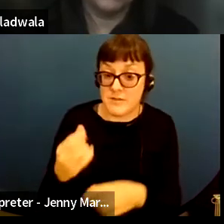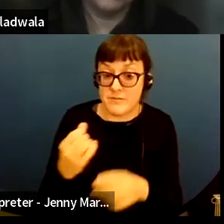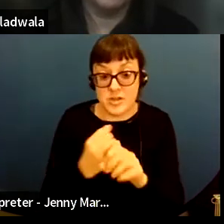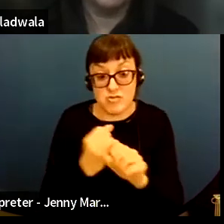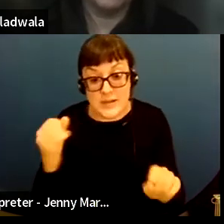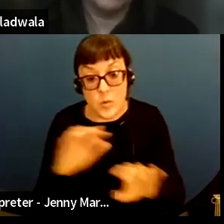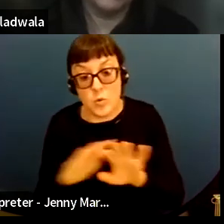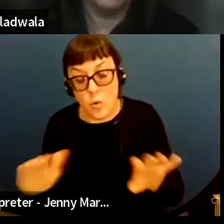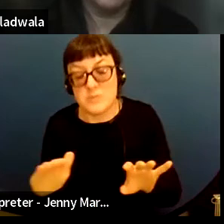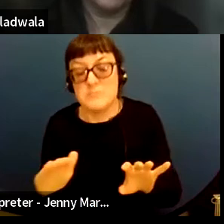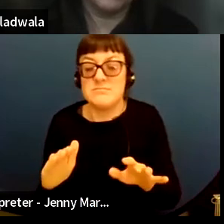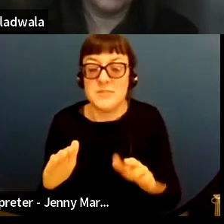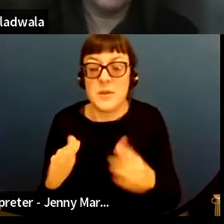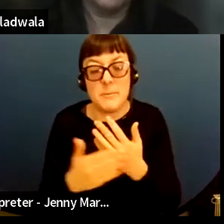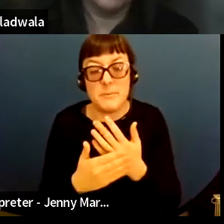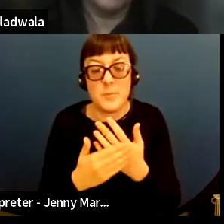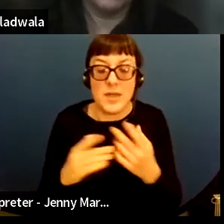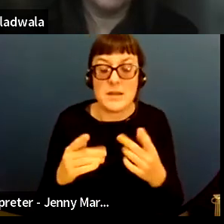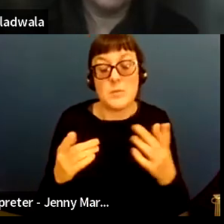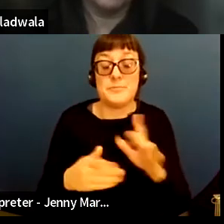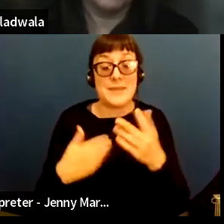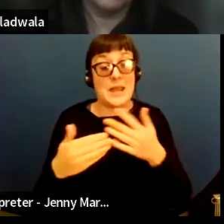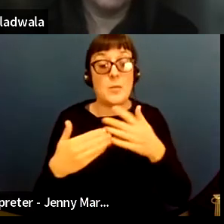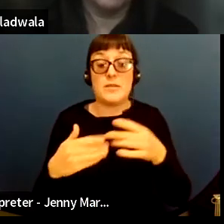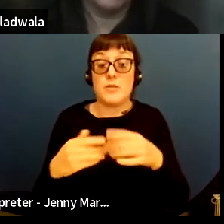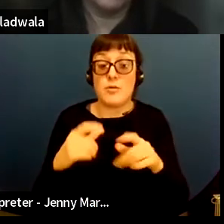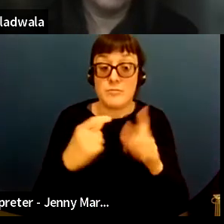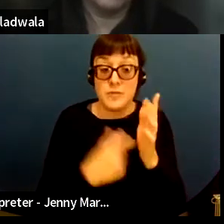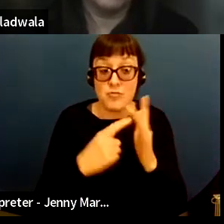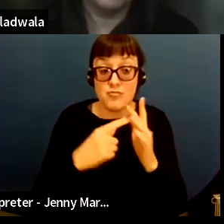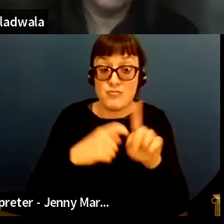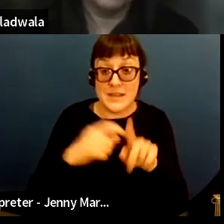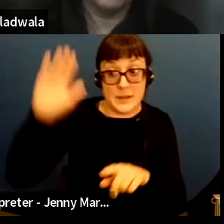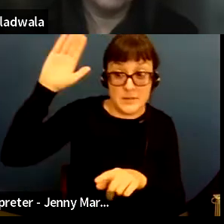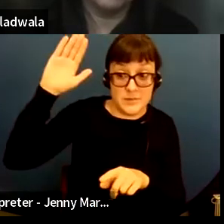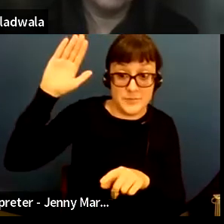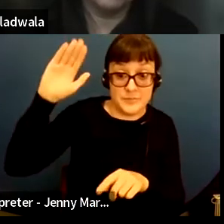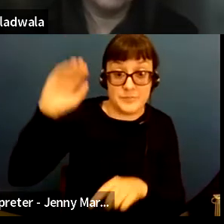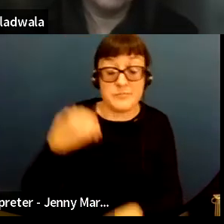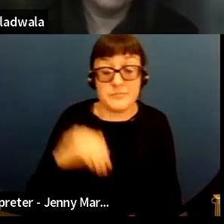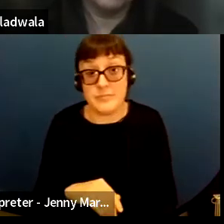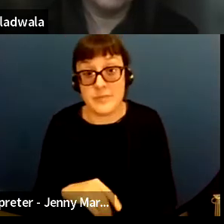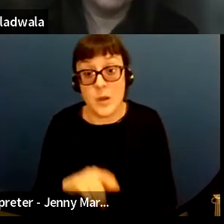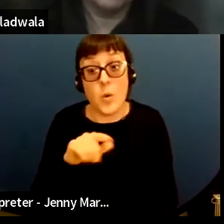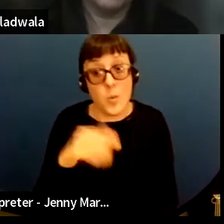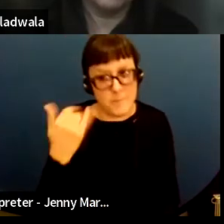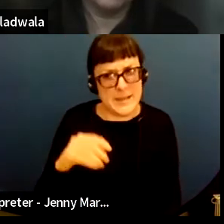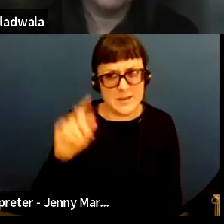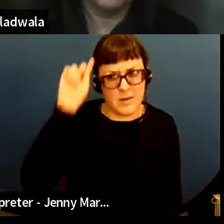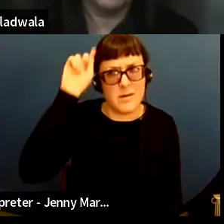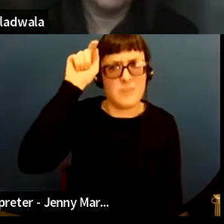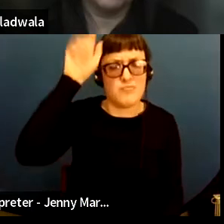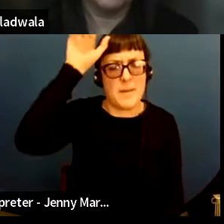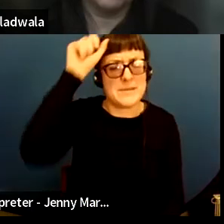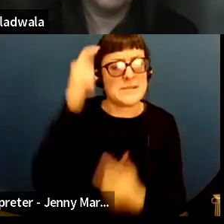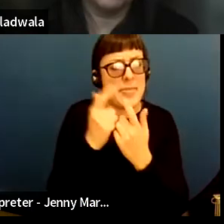like that. But Rick, you've got your hand up as well. Actually, just to come in on that very point that you jogged my memory about something